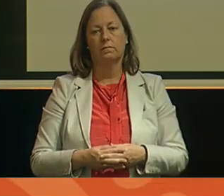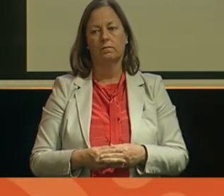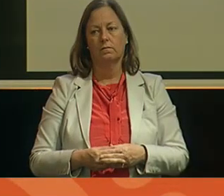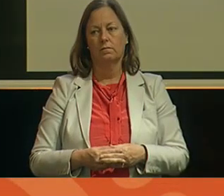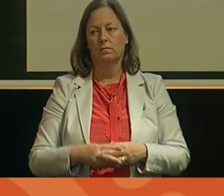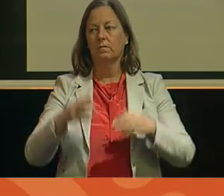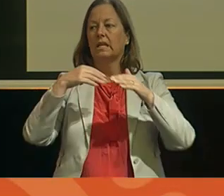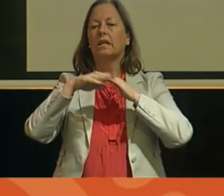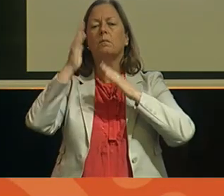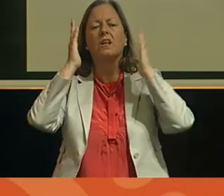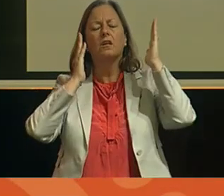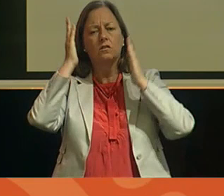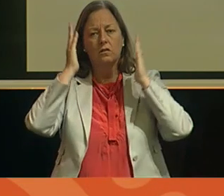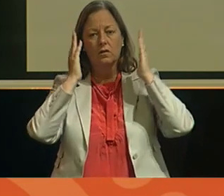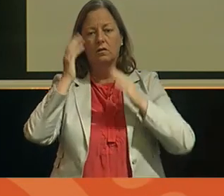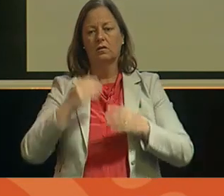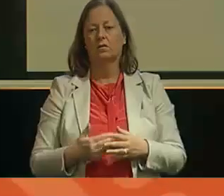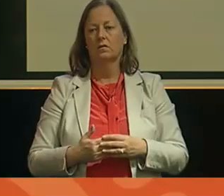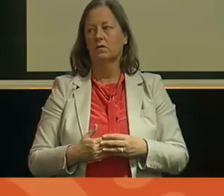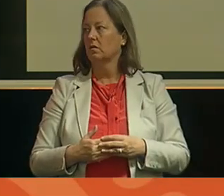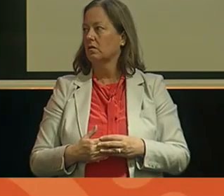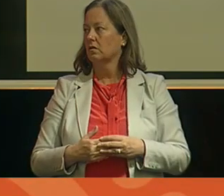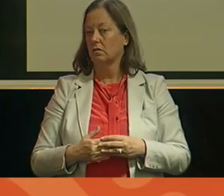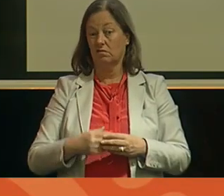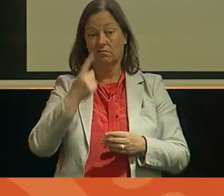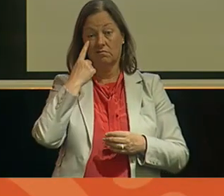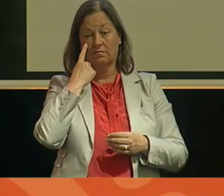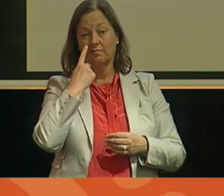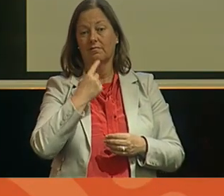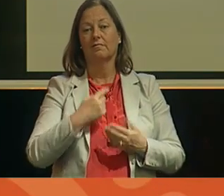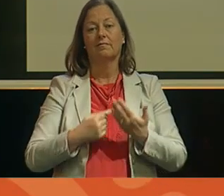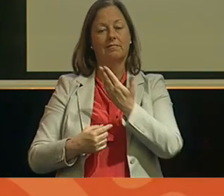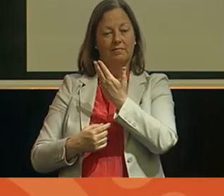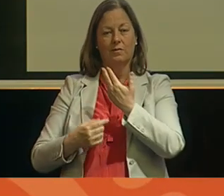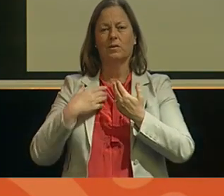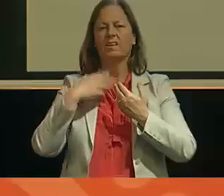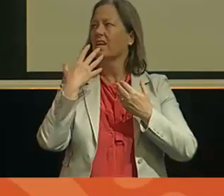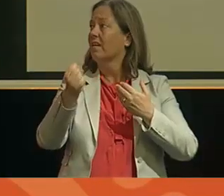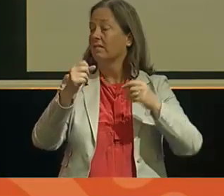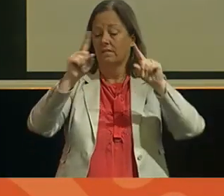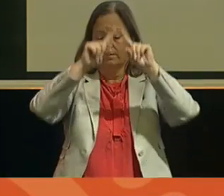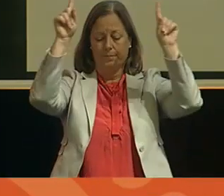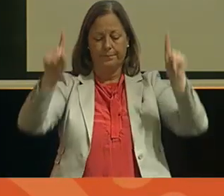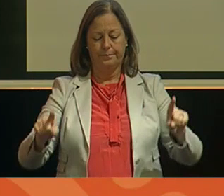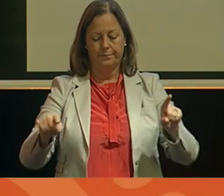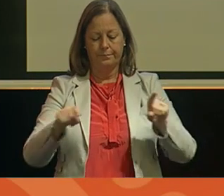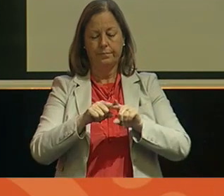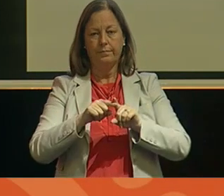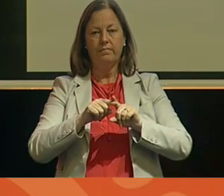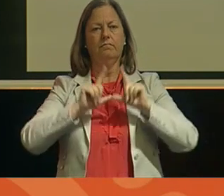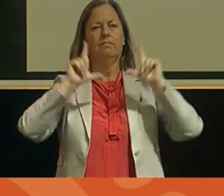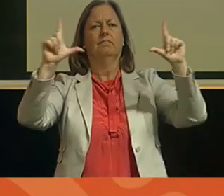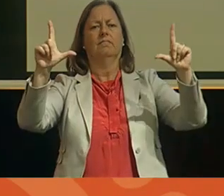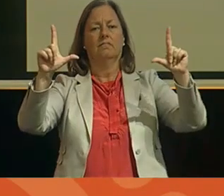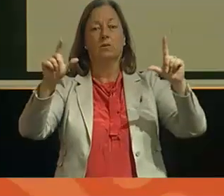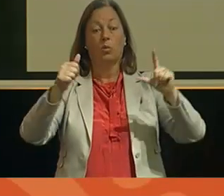And in Malaysia, there you go. We have signboards being put in